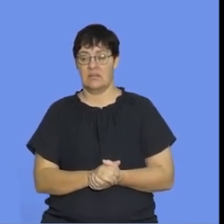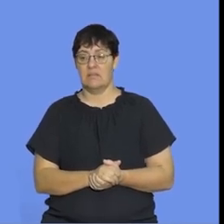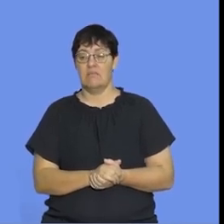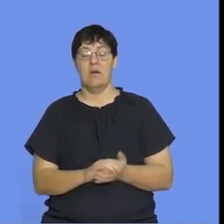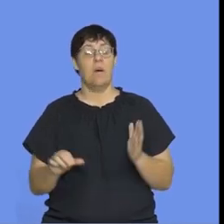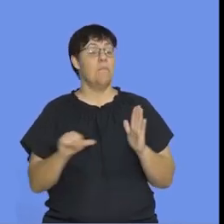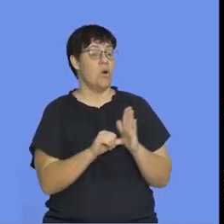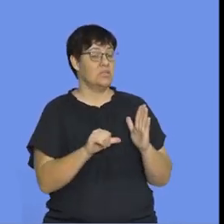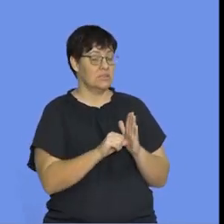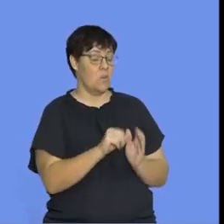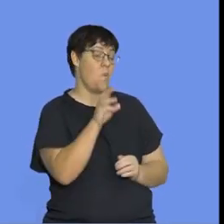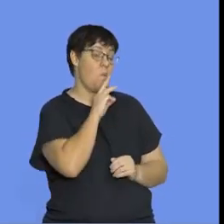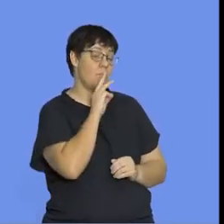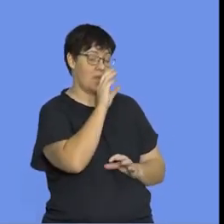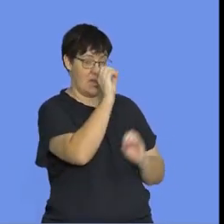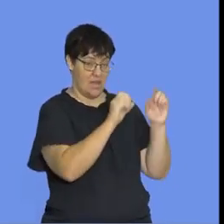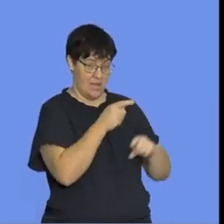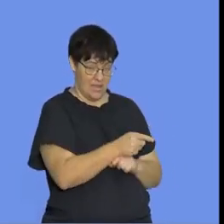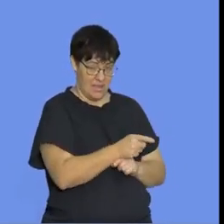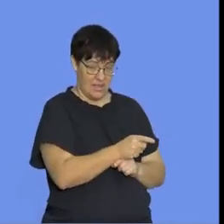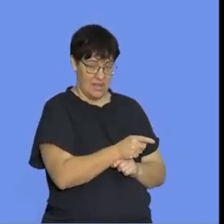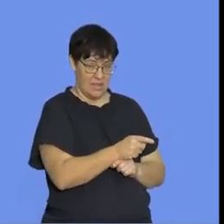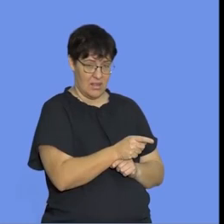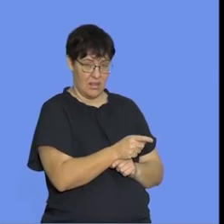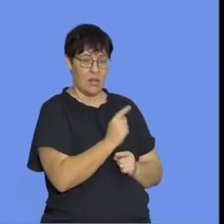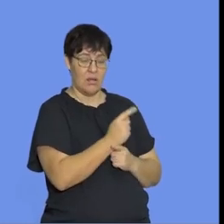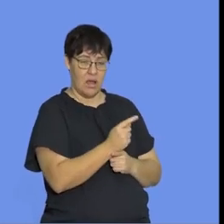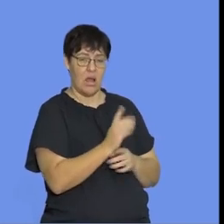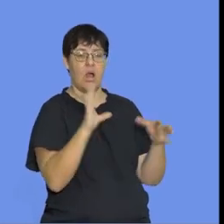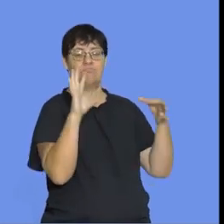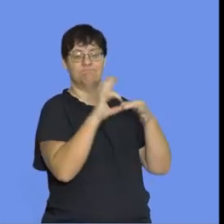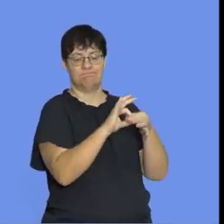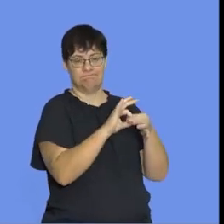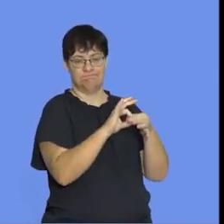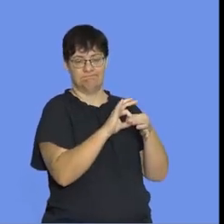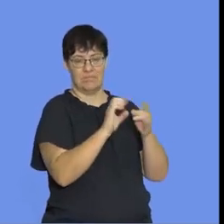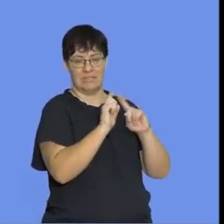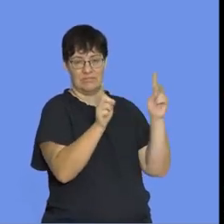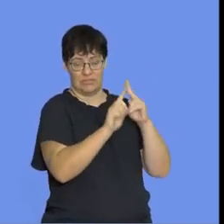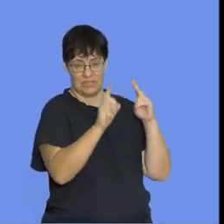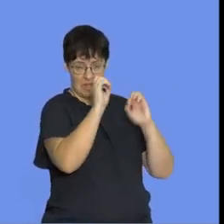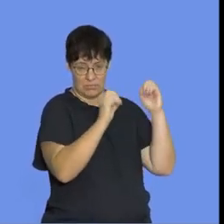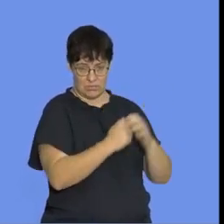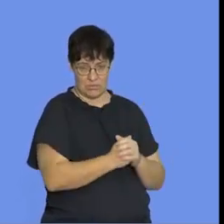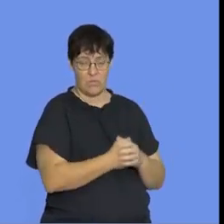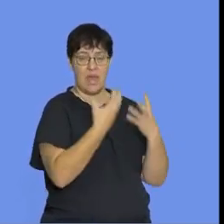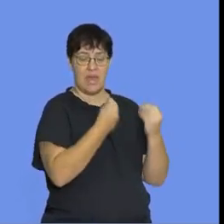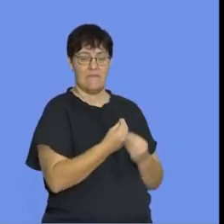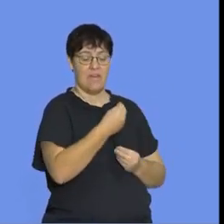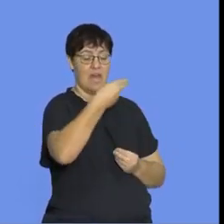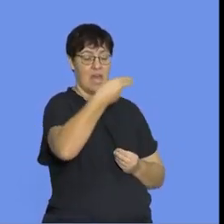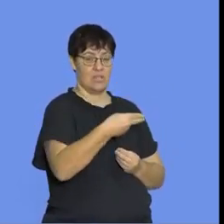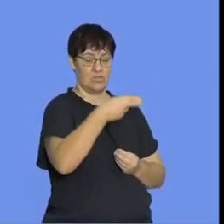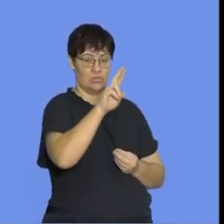the water molecule, now water becomes a molecule of a compound. Now, in this case, we've got